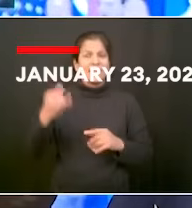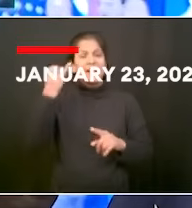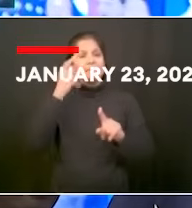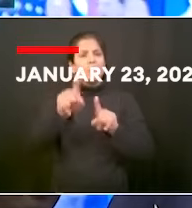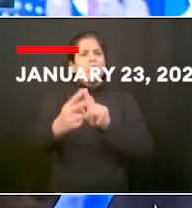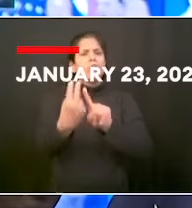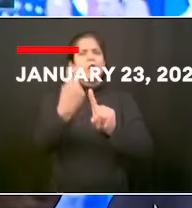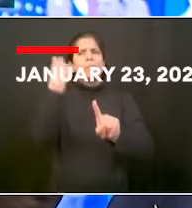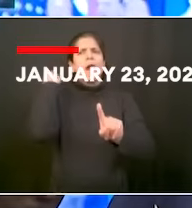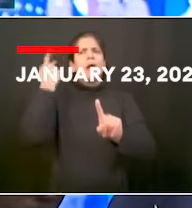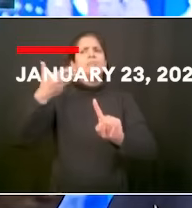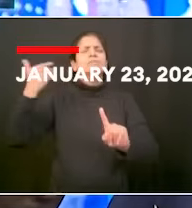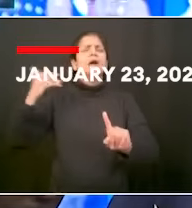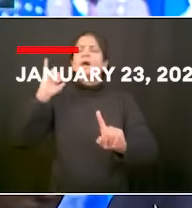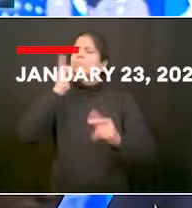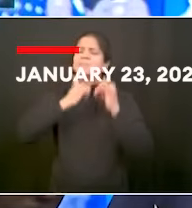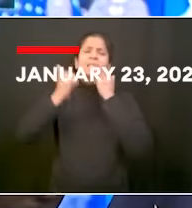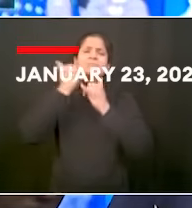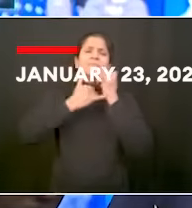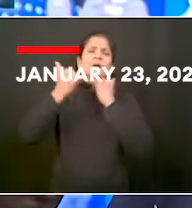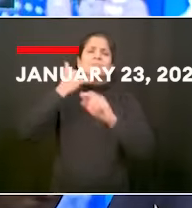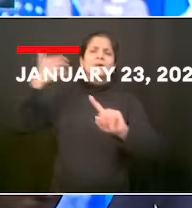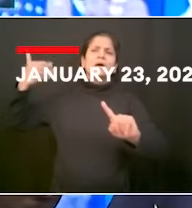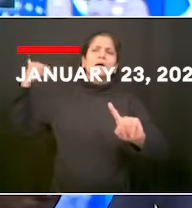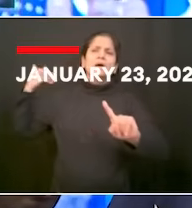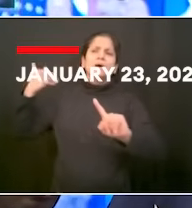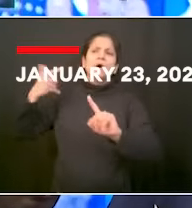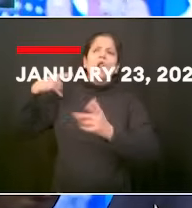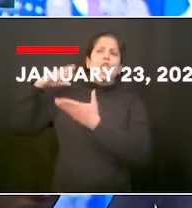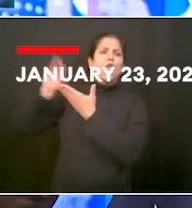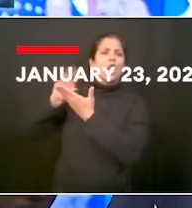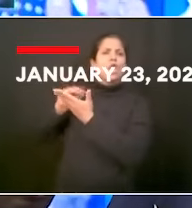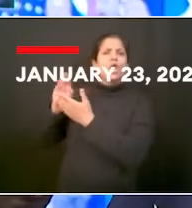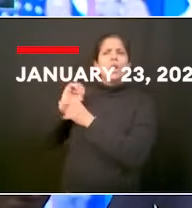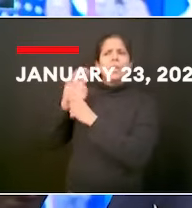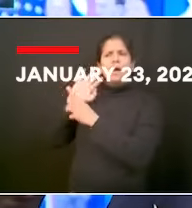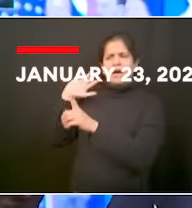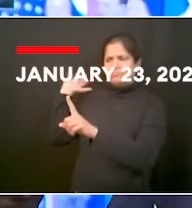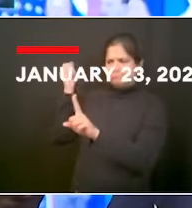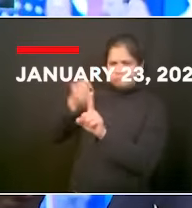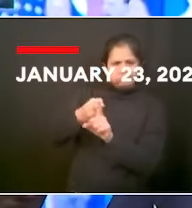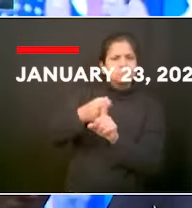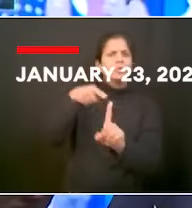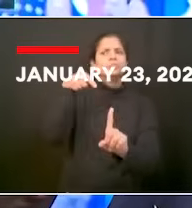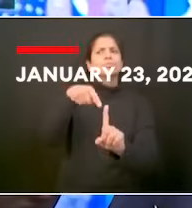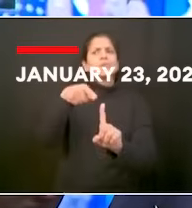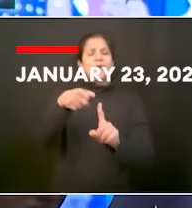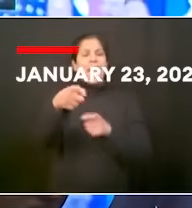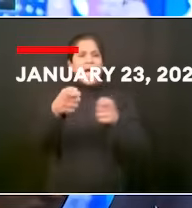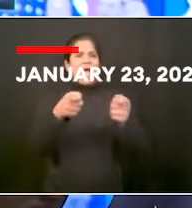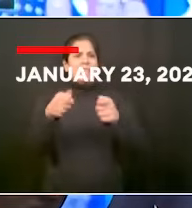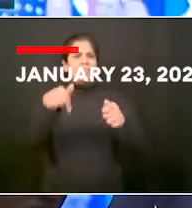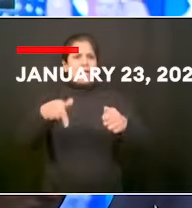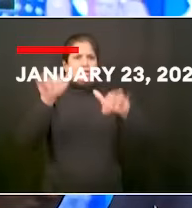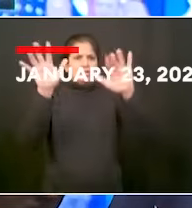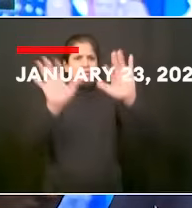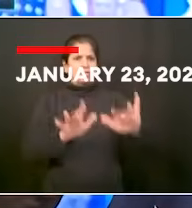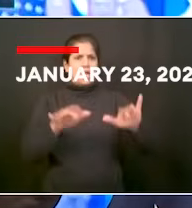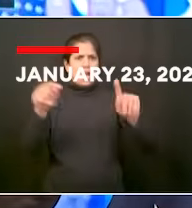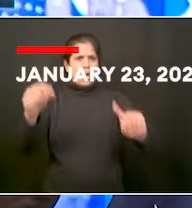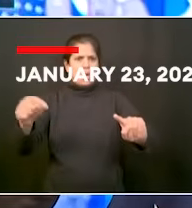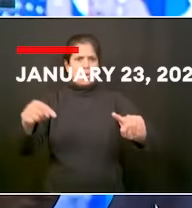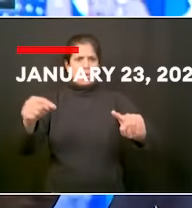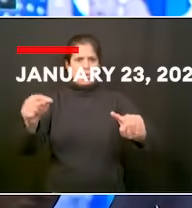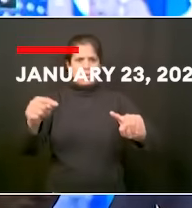to avoid and how it's going to affect how you handle this snowstorm and how you want to be judged by New